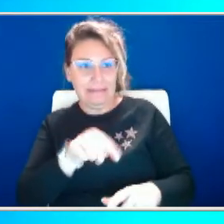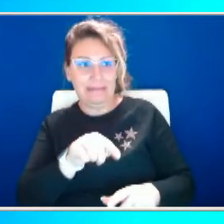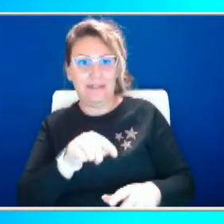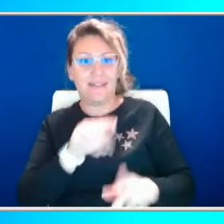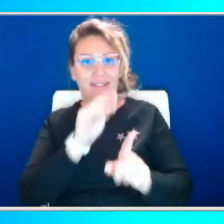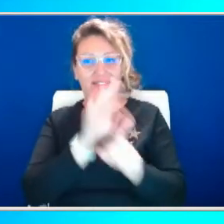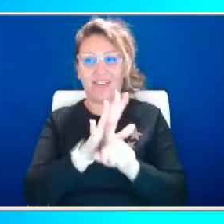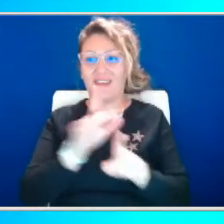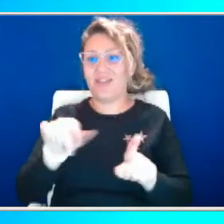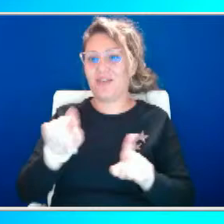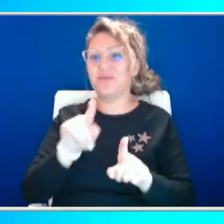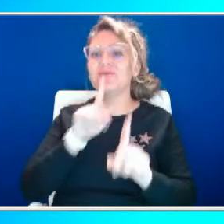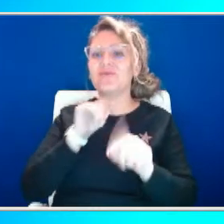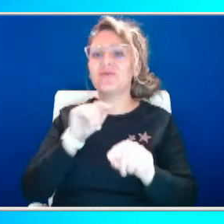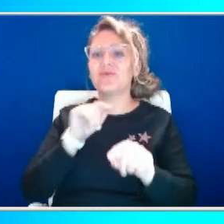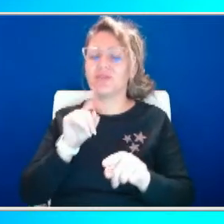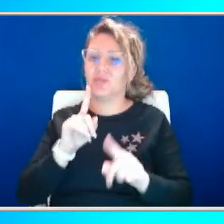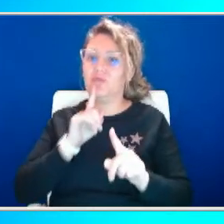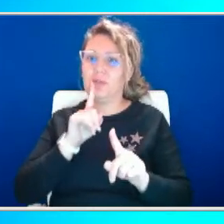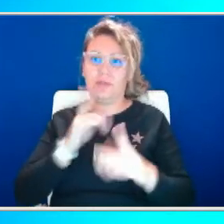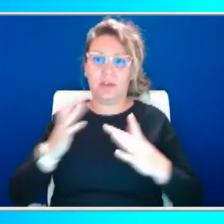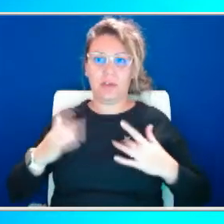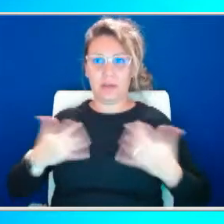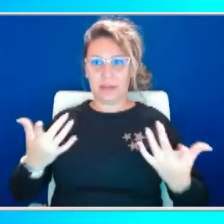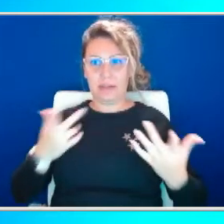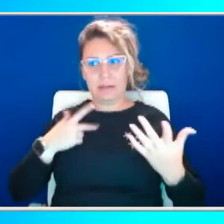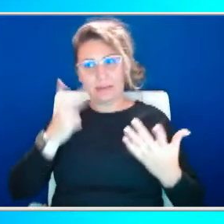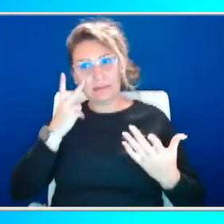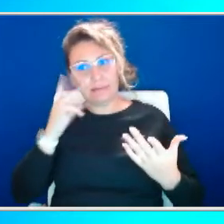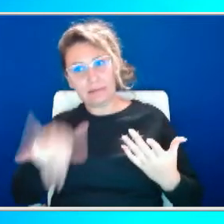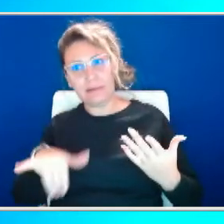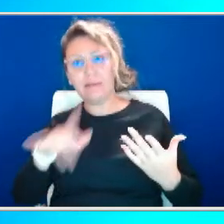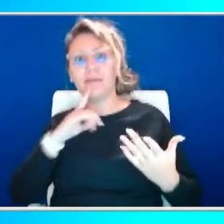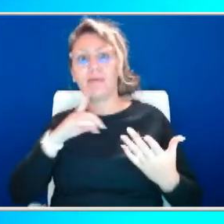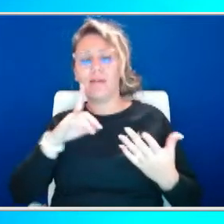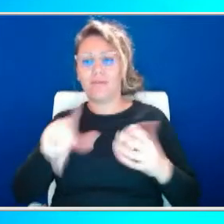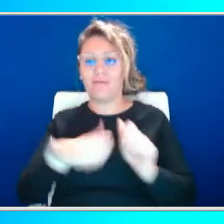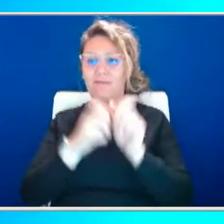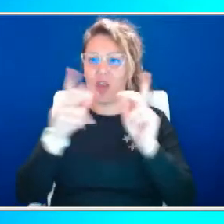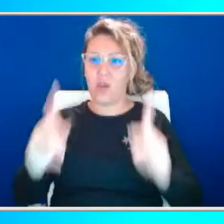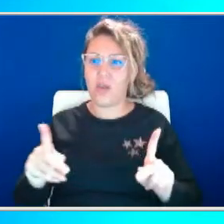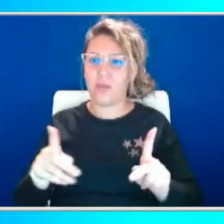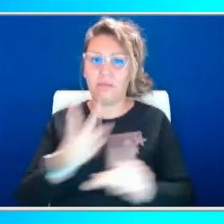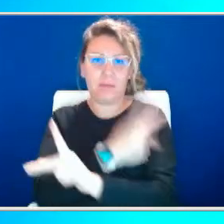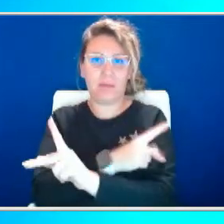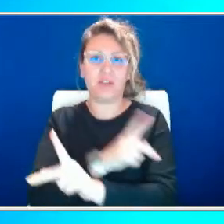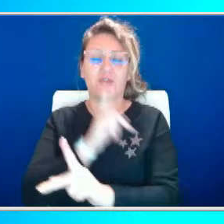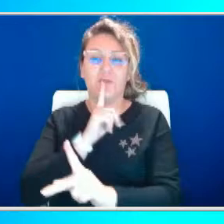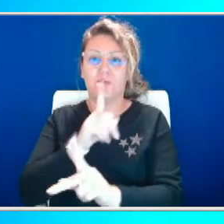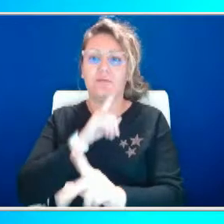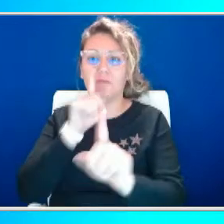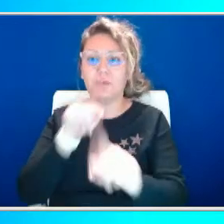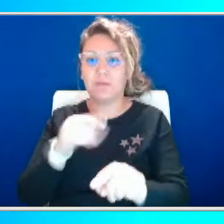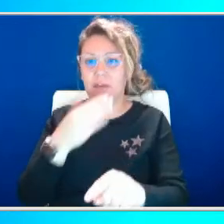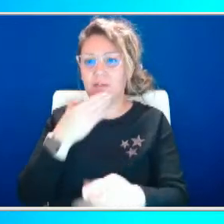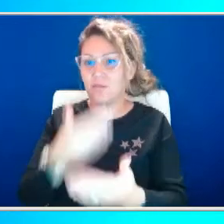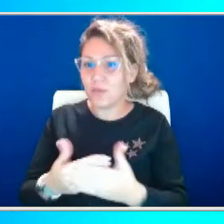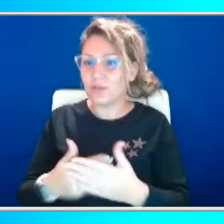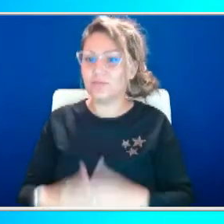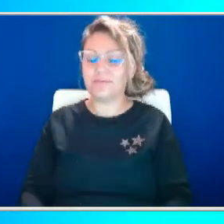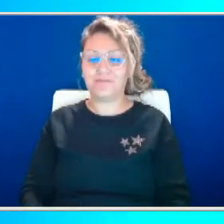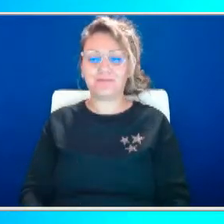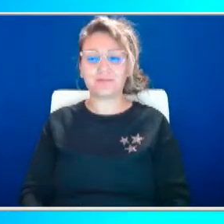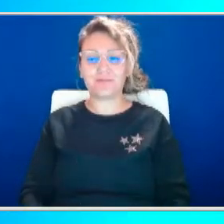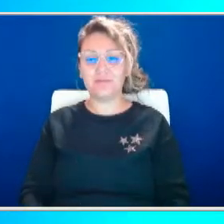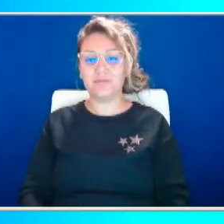were really exciting when we saw that on the initial follow-up, that these patients were really responding very well. We've been able to kind of